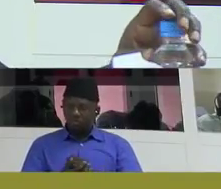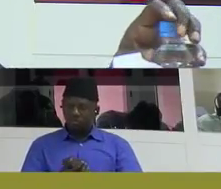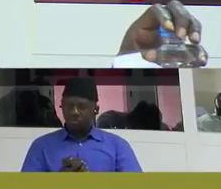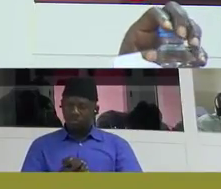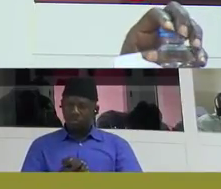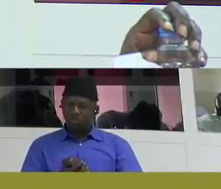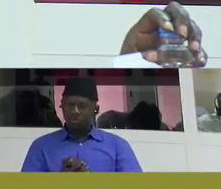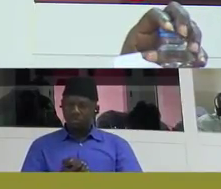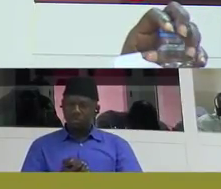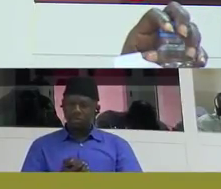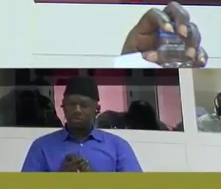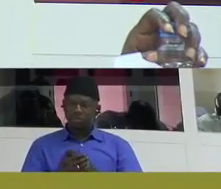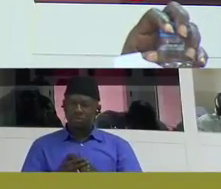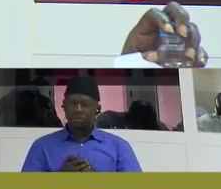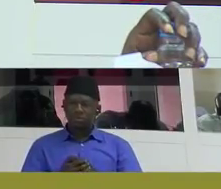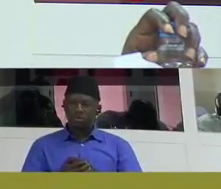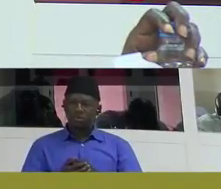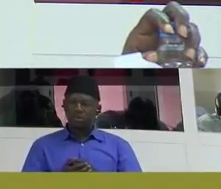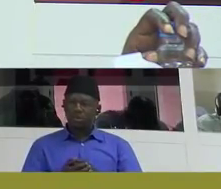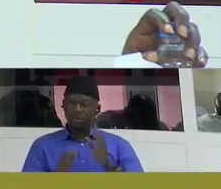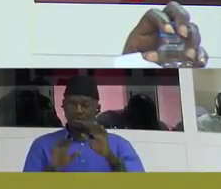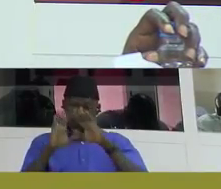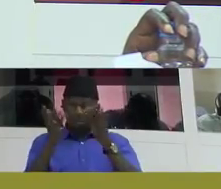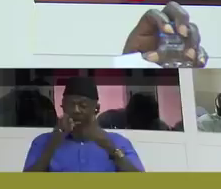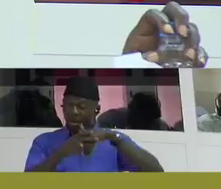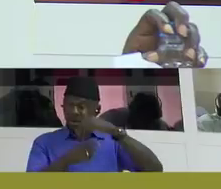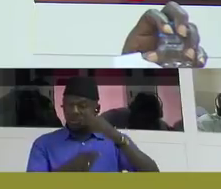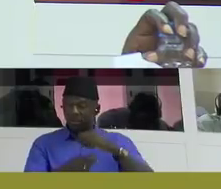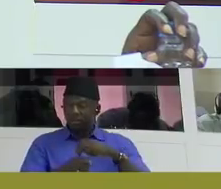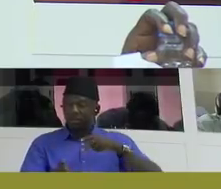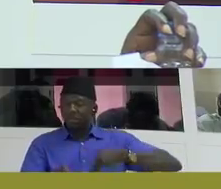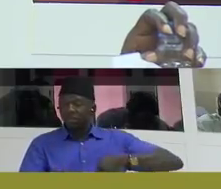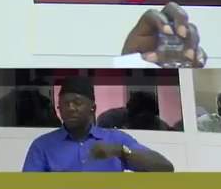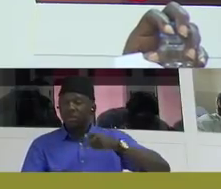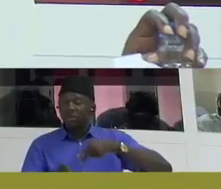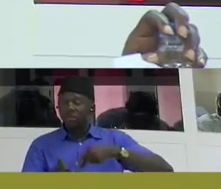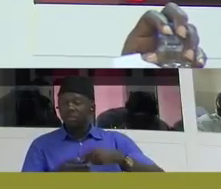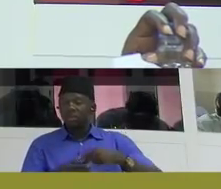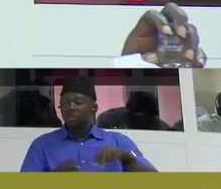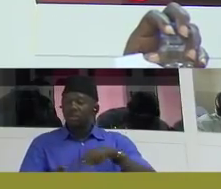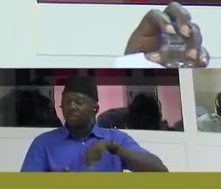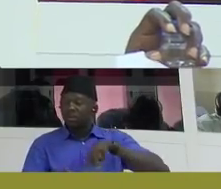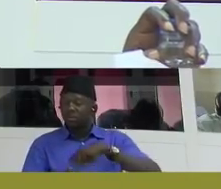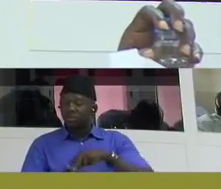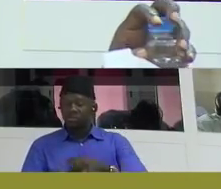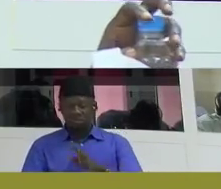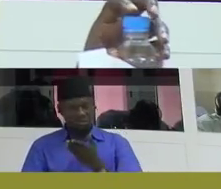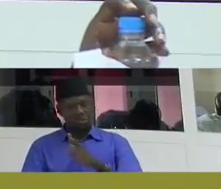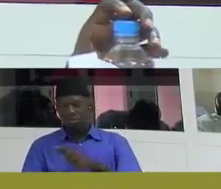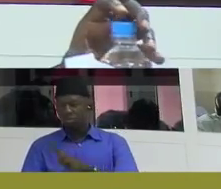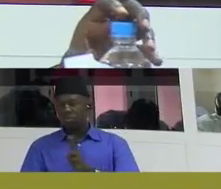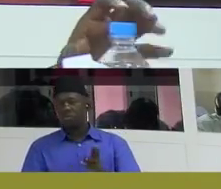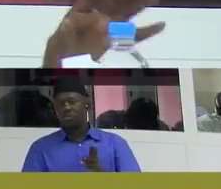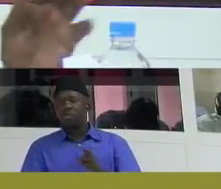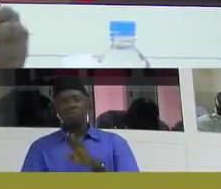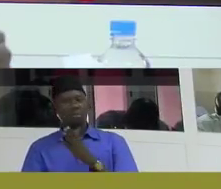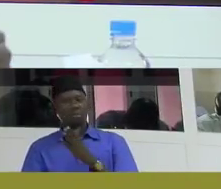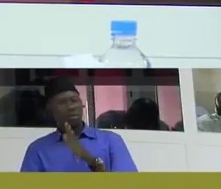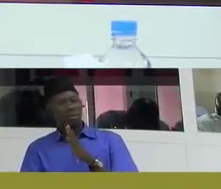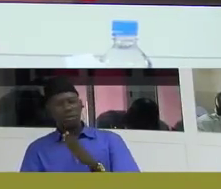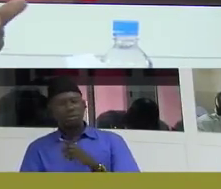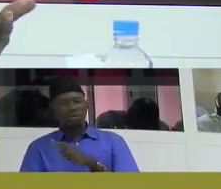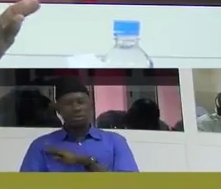Public out in the street dancing, maybe not. Maybe also because the